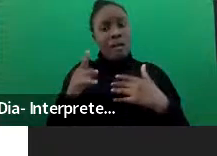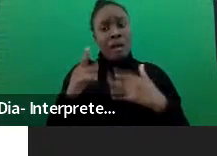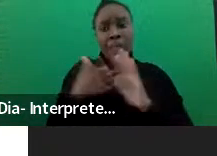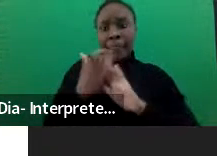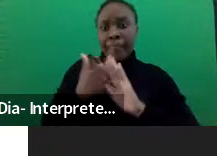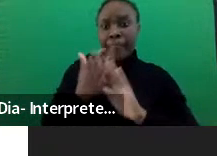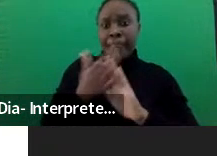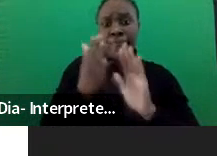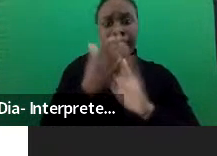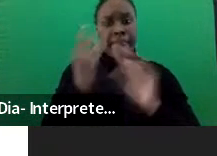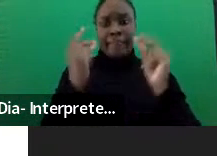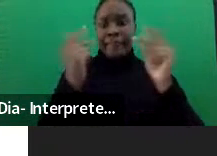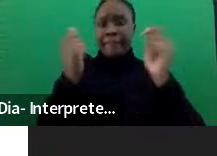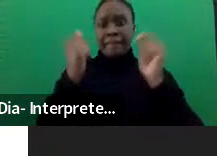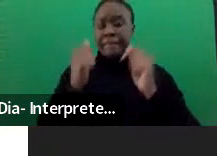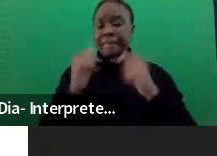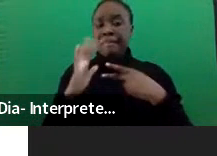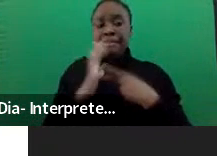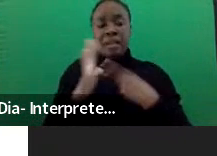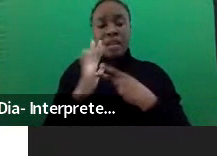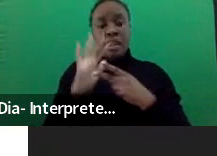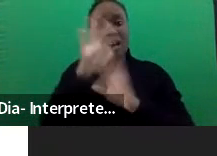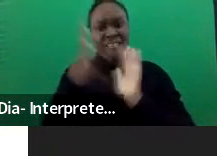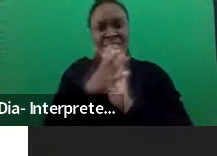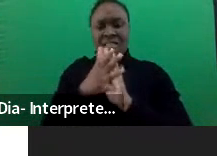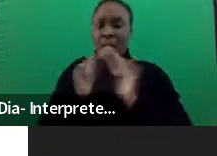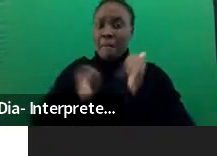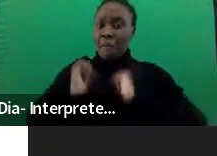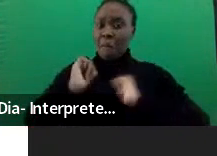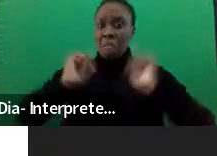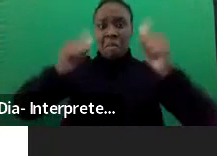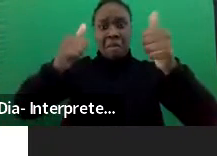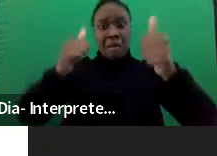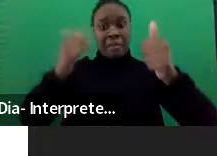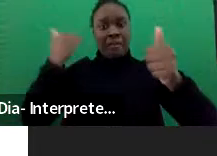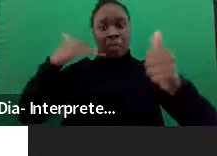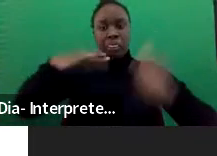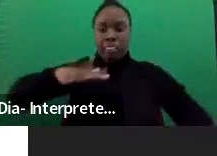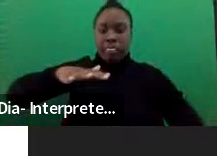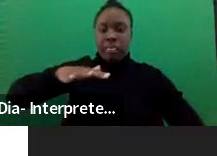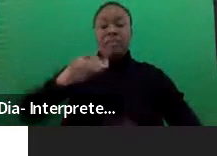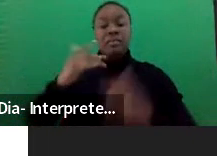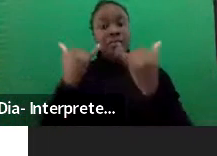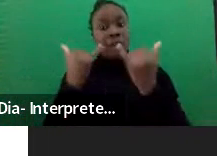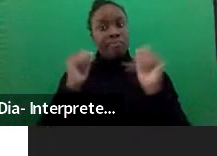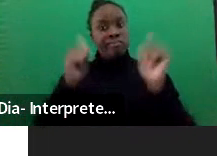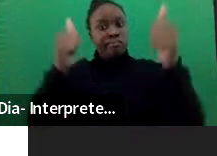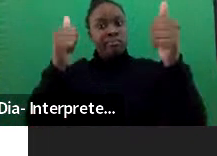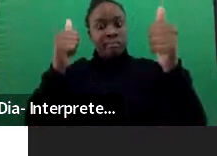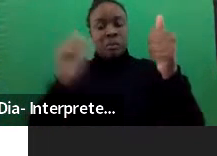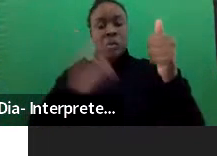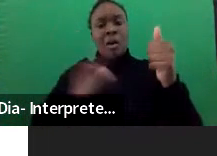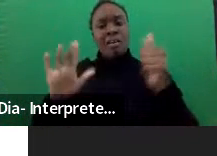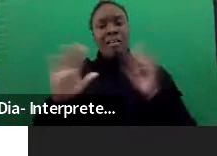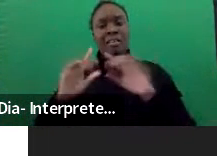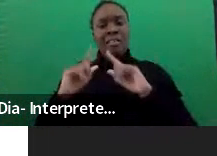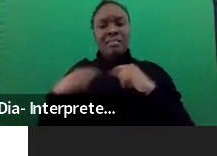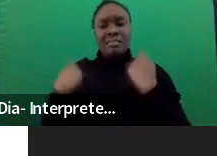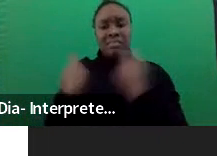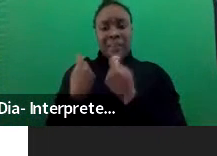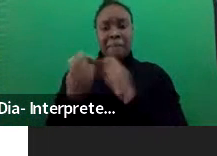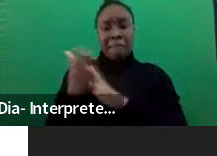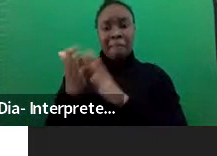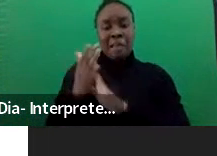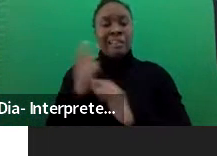productivity, as well as the overall performance, wherein the operational management team were in a position to track and